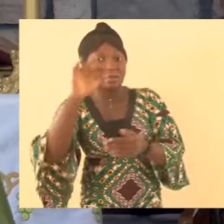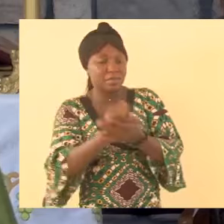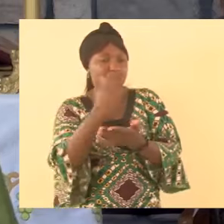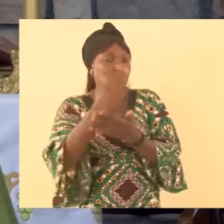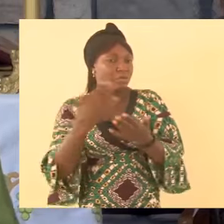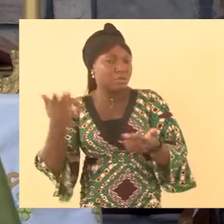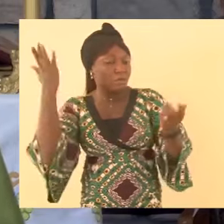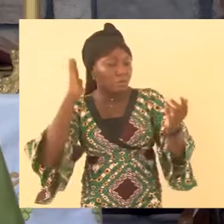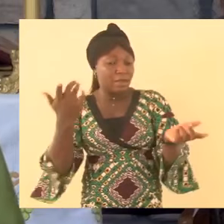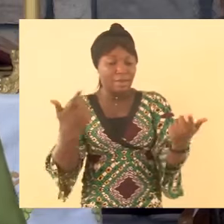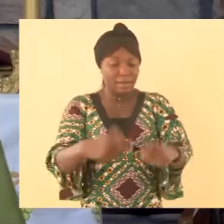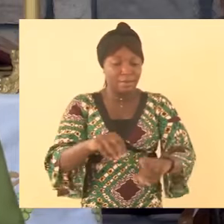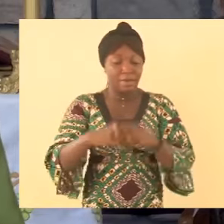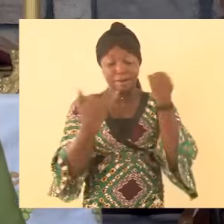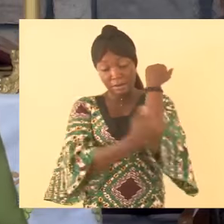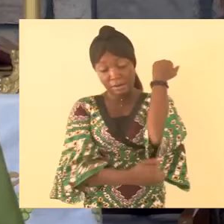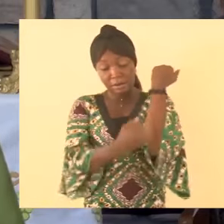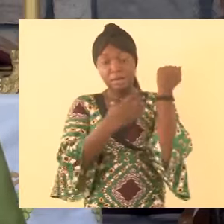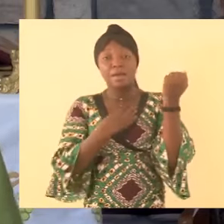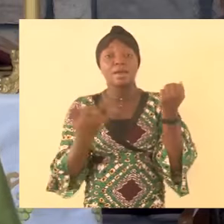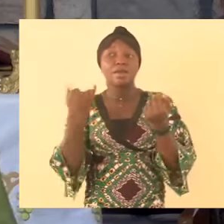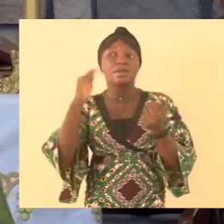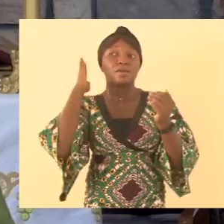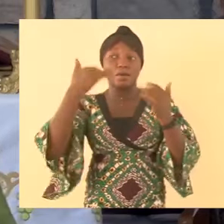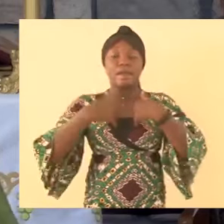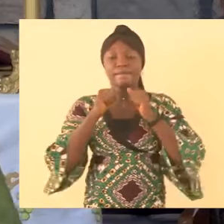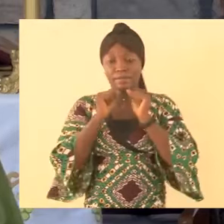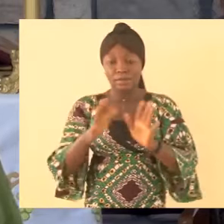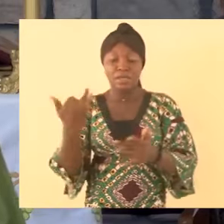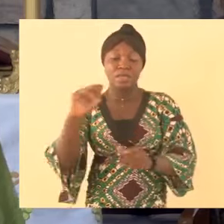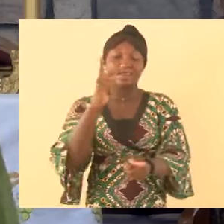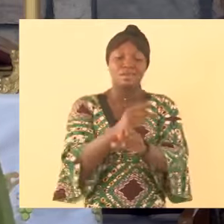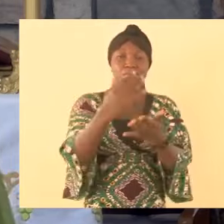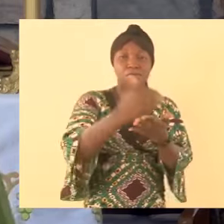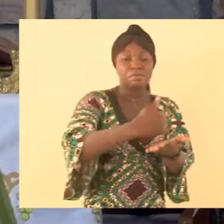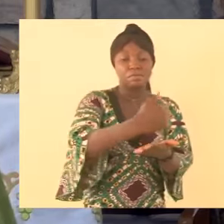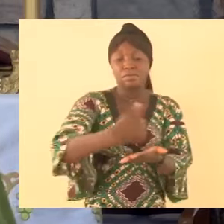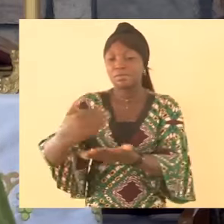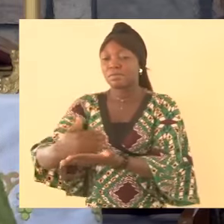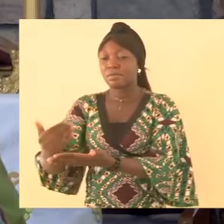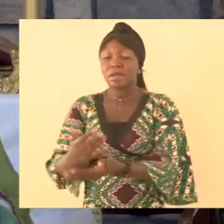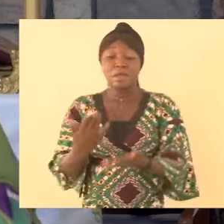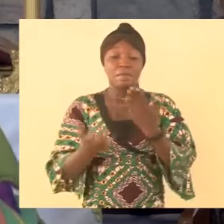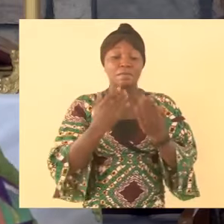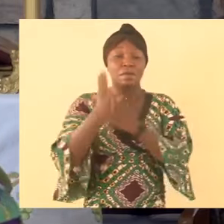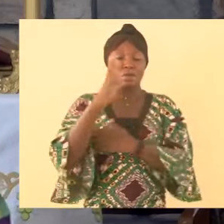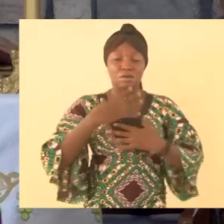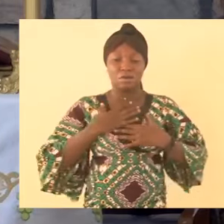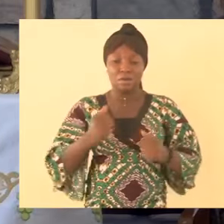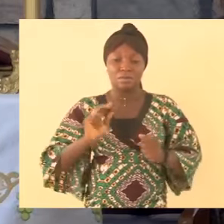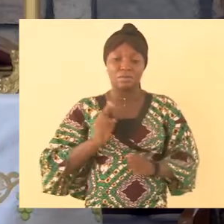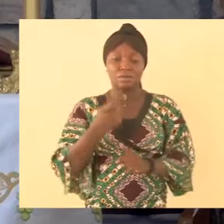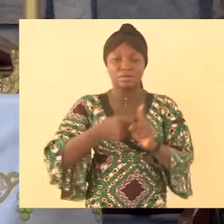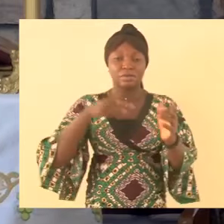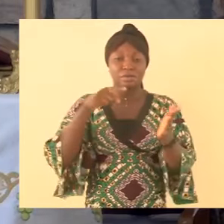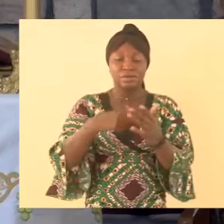that something will happen soon in our country. Something will happen and they will have nothing. So they keep gathering and gathering. May the Lord heal us